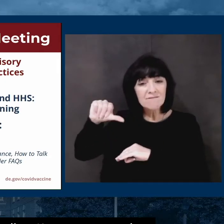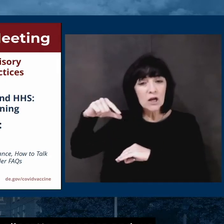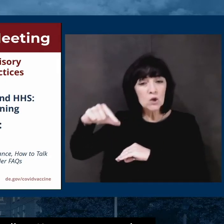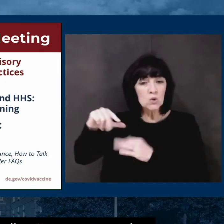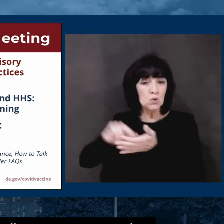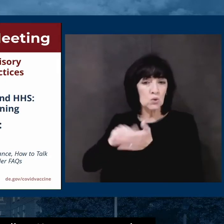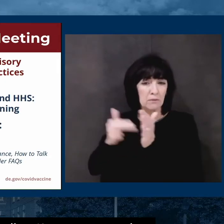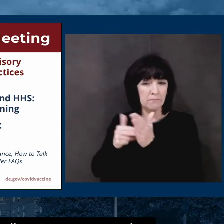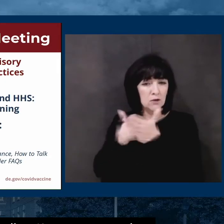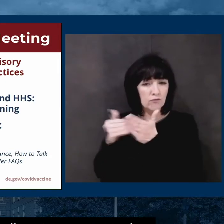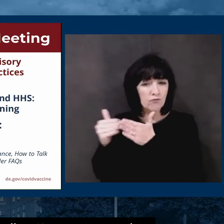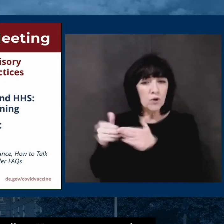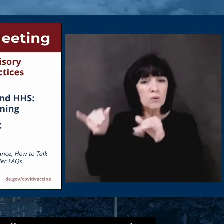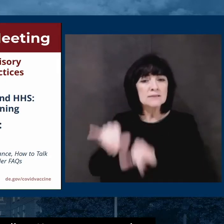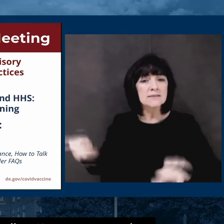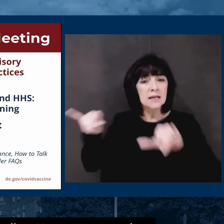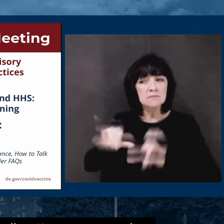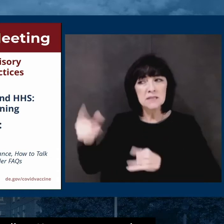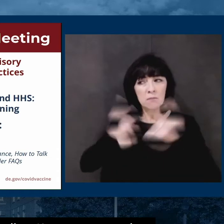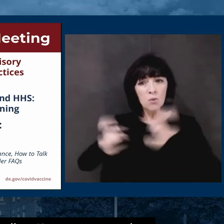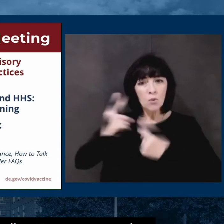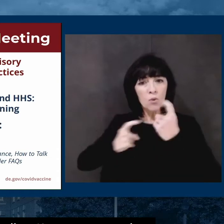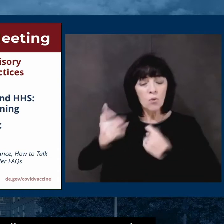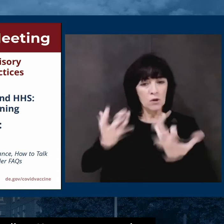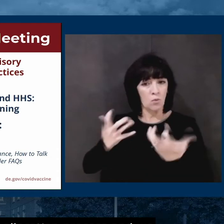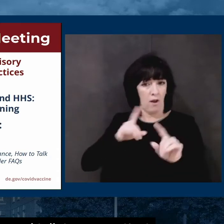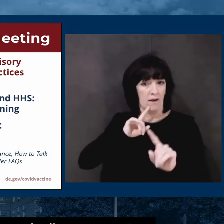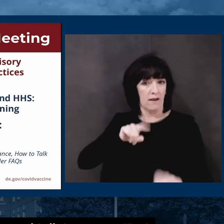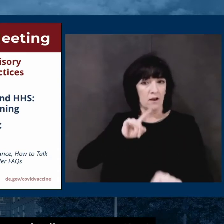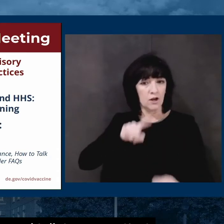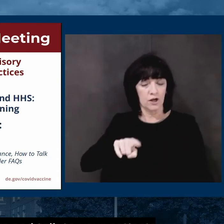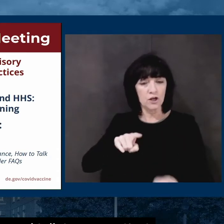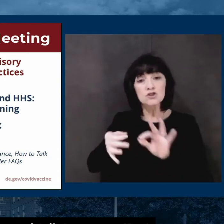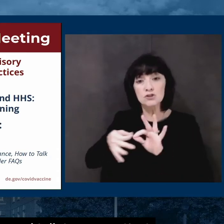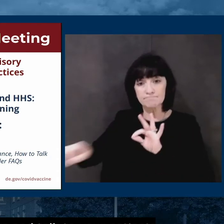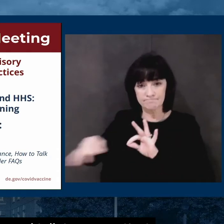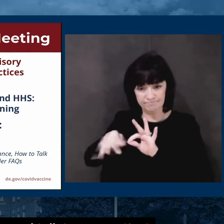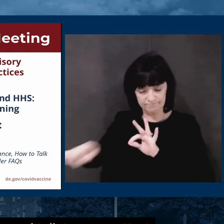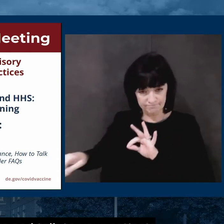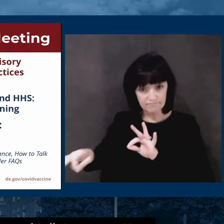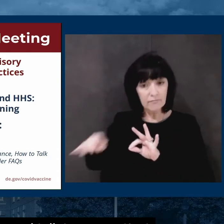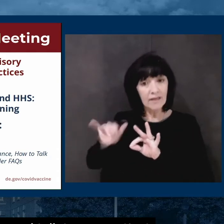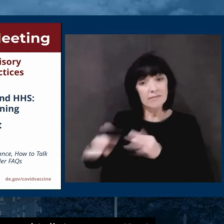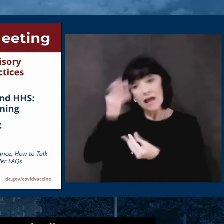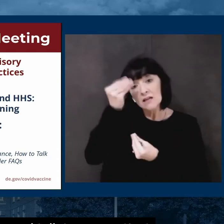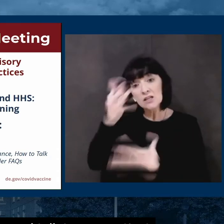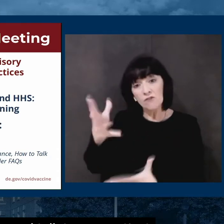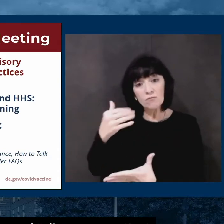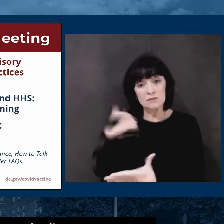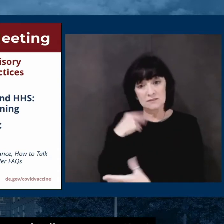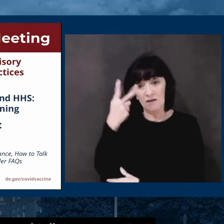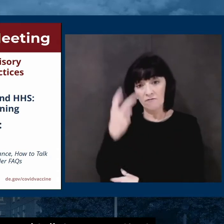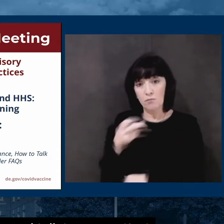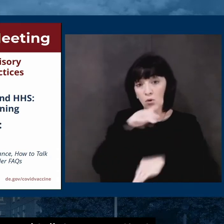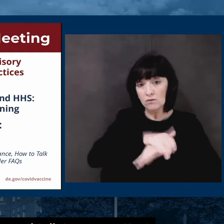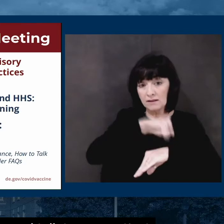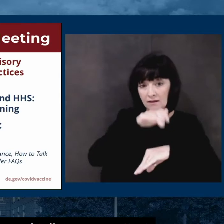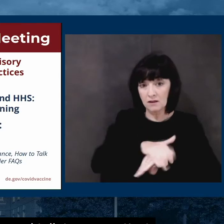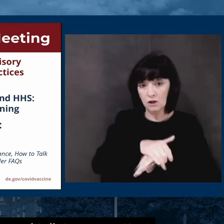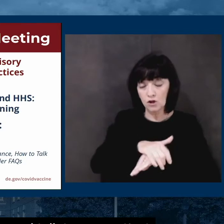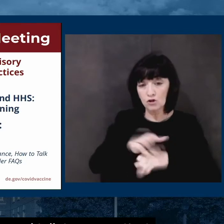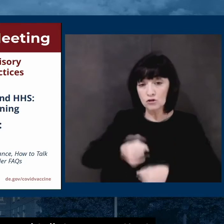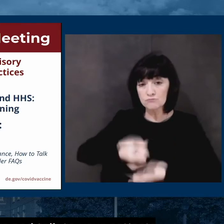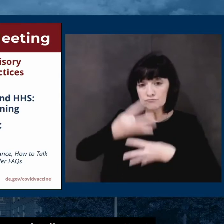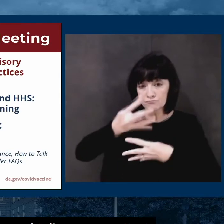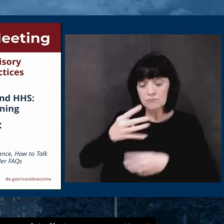how to talk to your patients about the COVID vaccine. We have information currently available in Spanish. As more documents become available, I anticipate there are